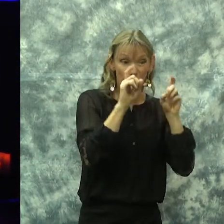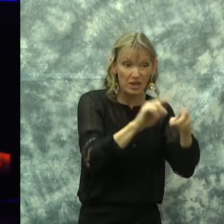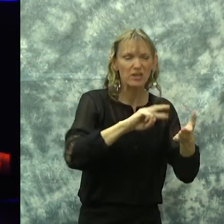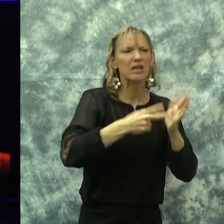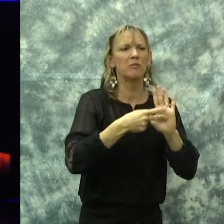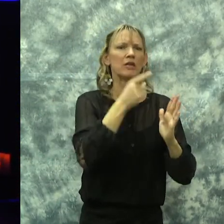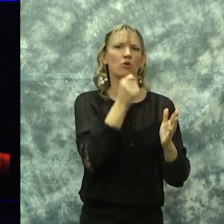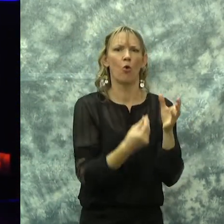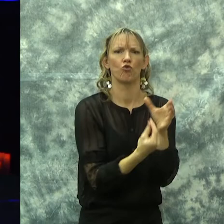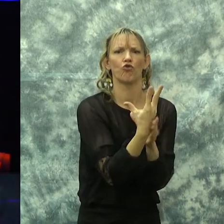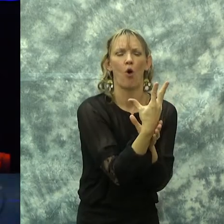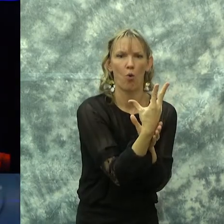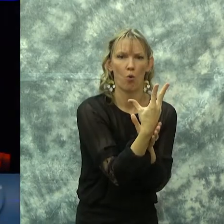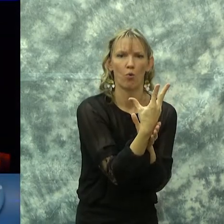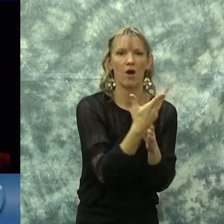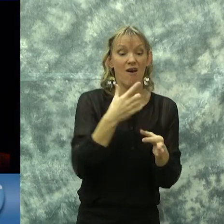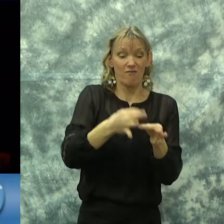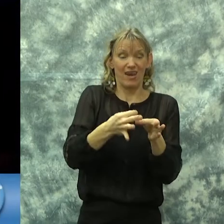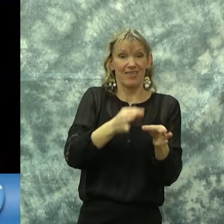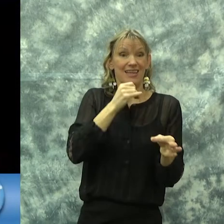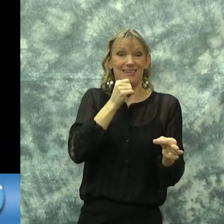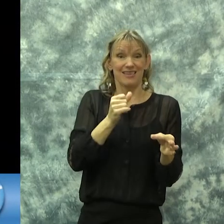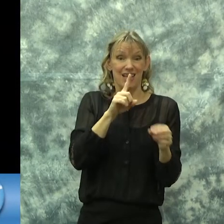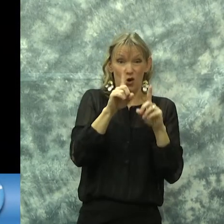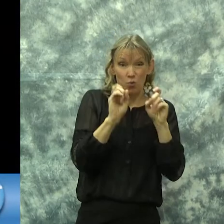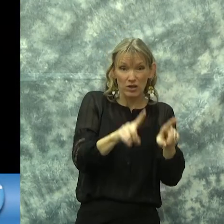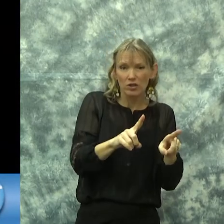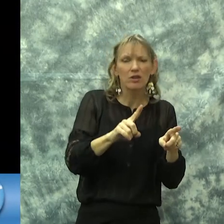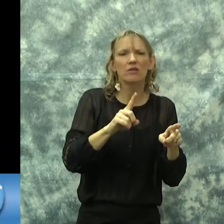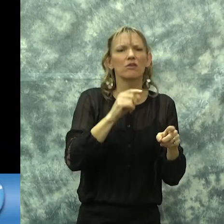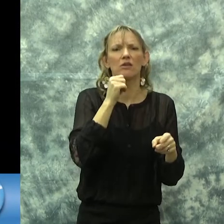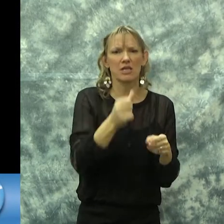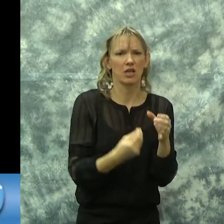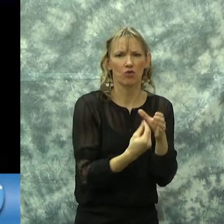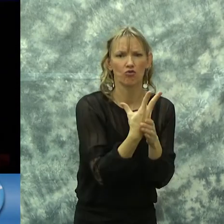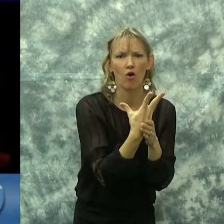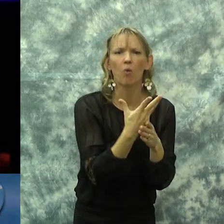grow. The faith that doesn't question doesn't grow. It doesn't mean,